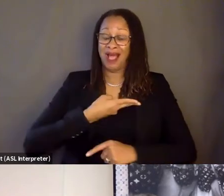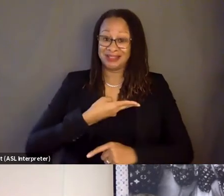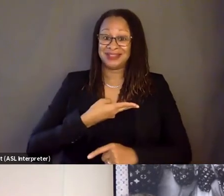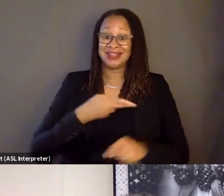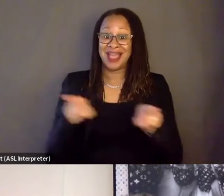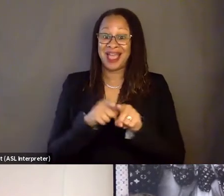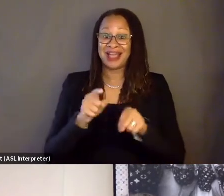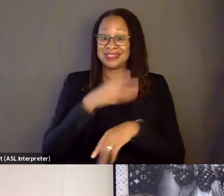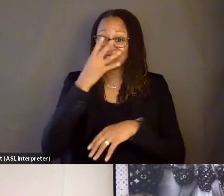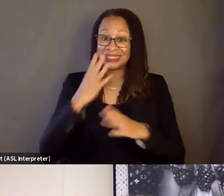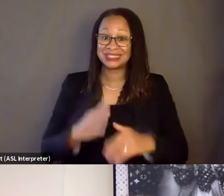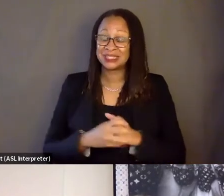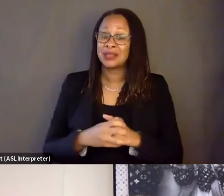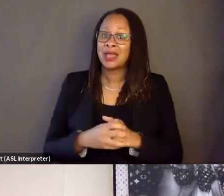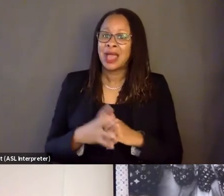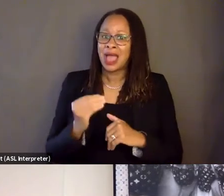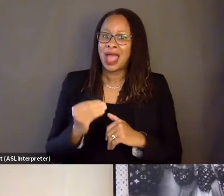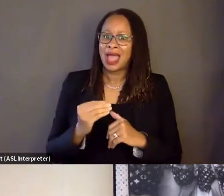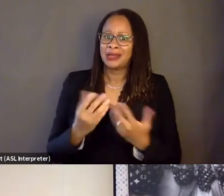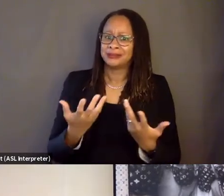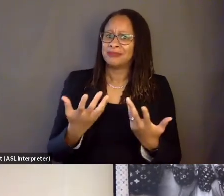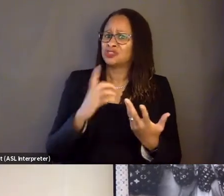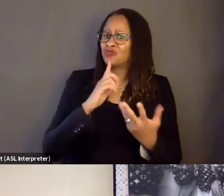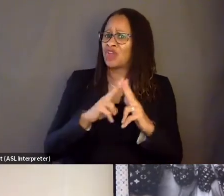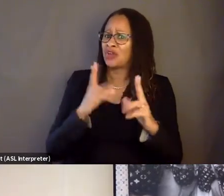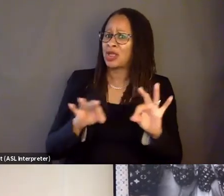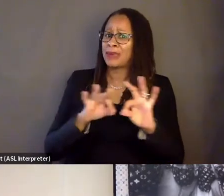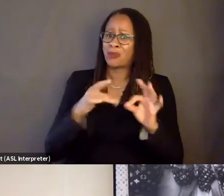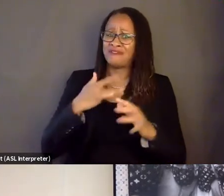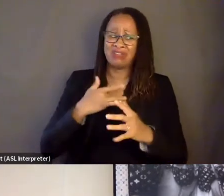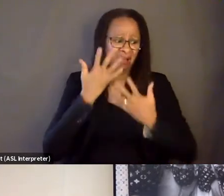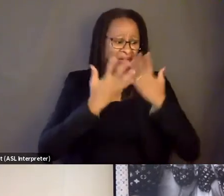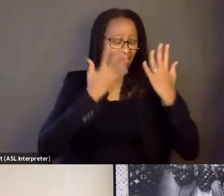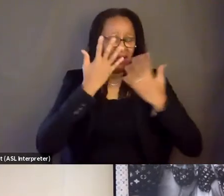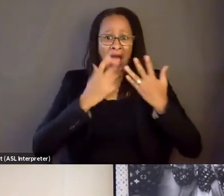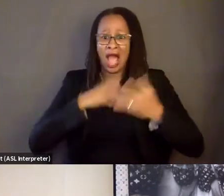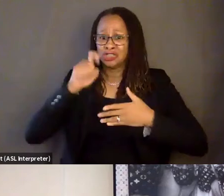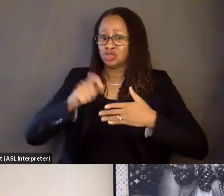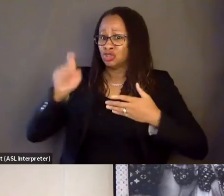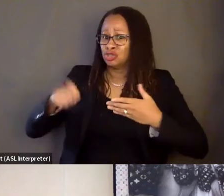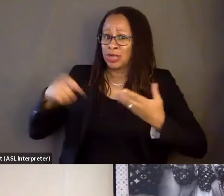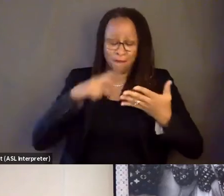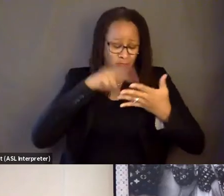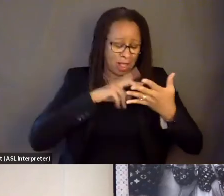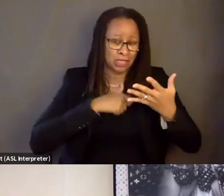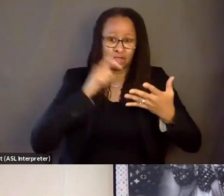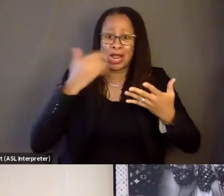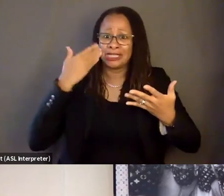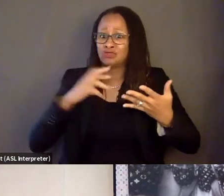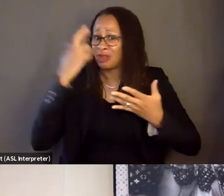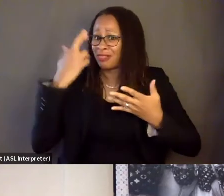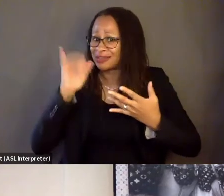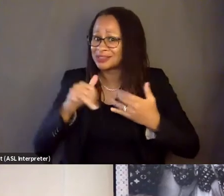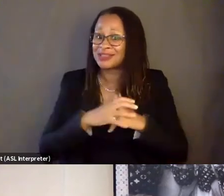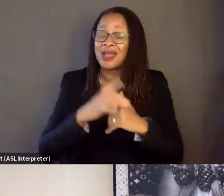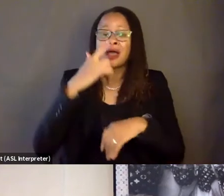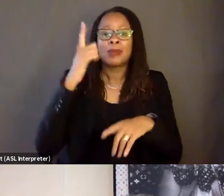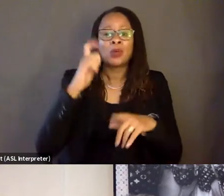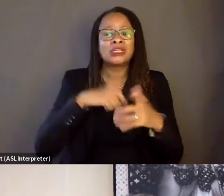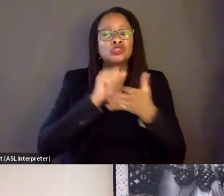with Stacy's grandmother, to remove this stigma that because we